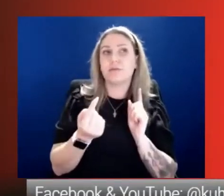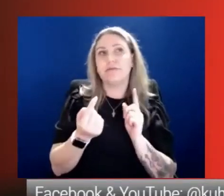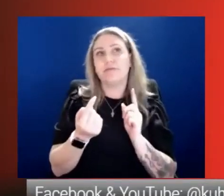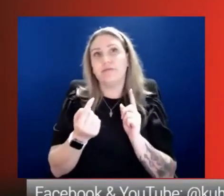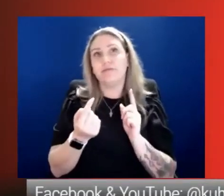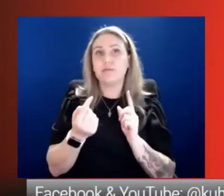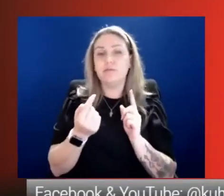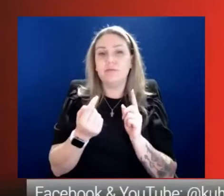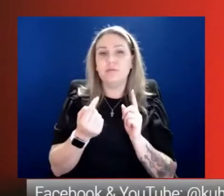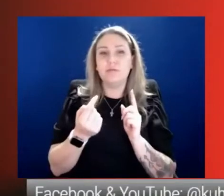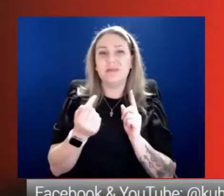or may happen later.